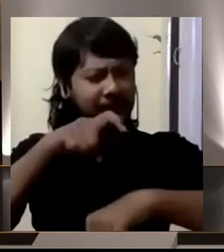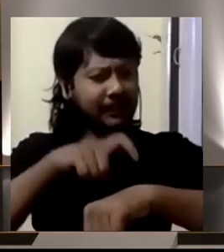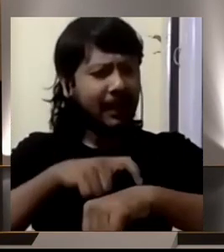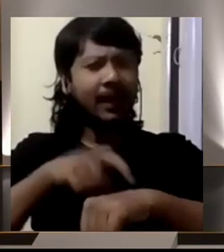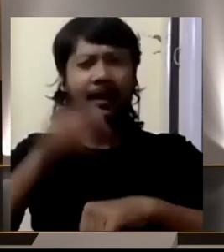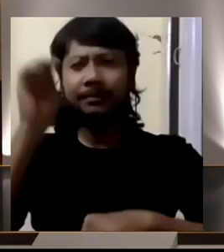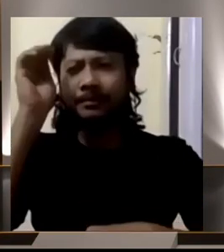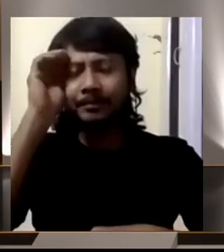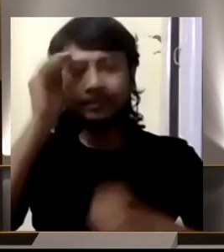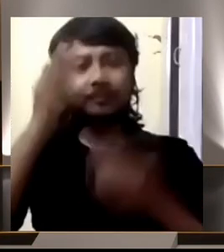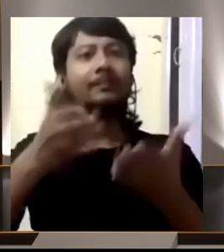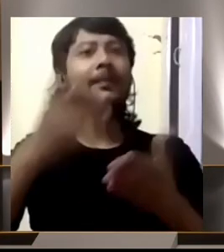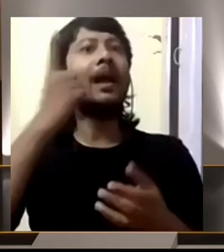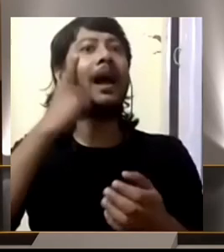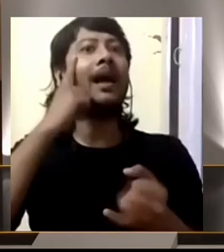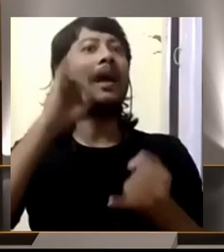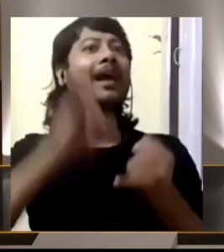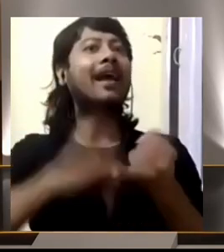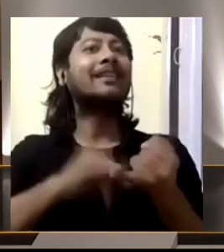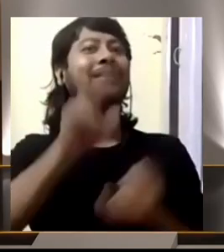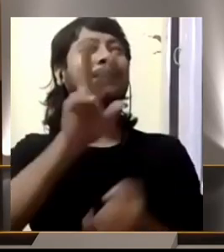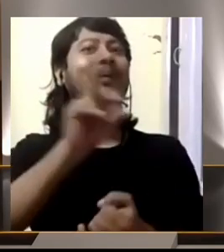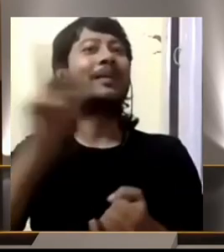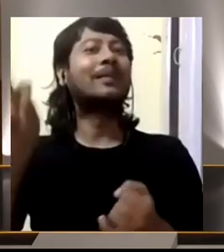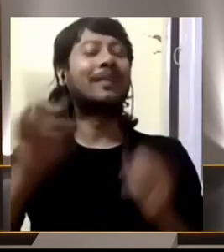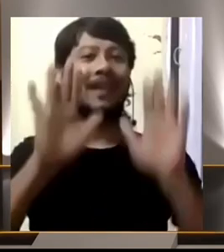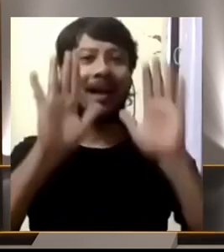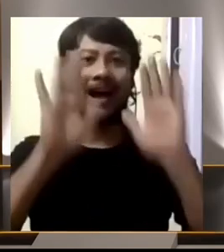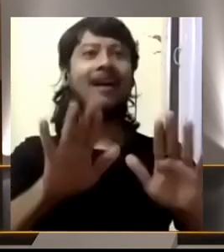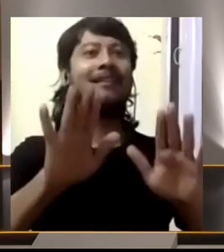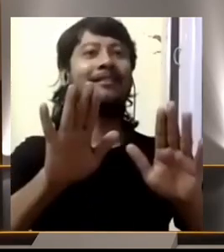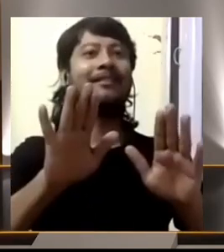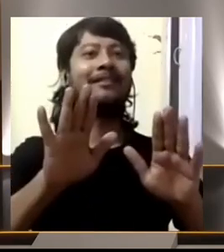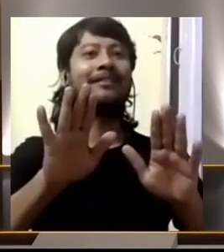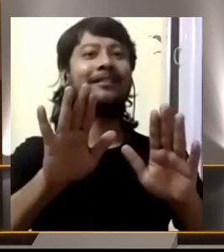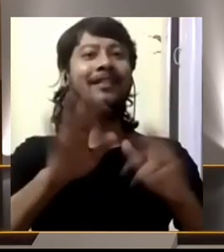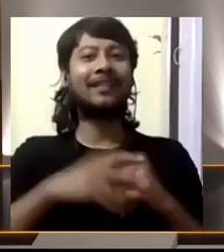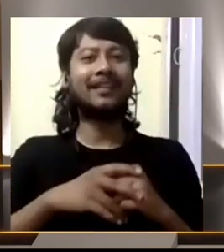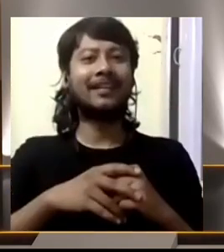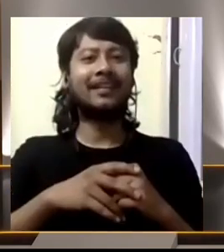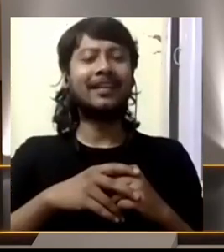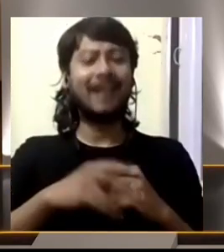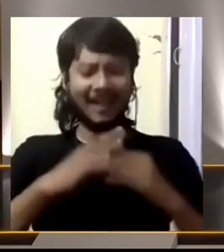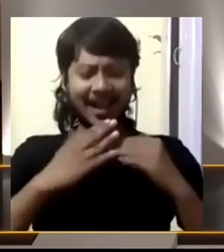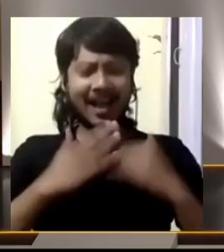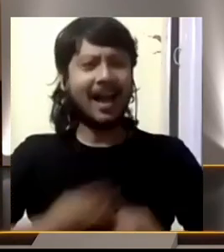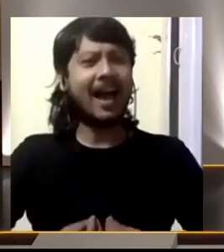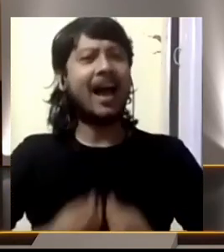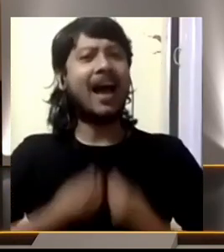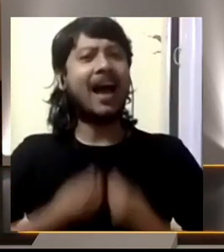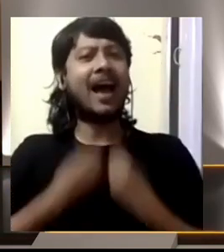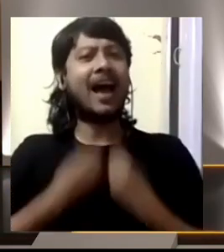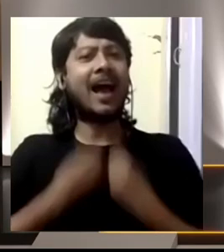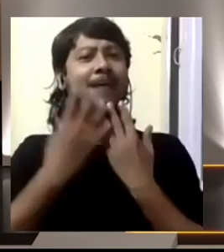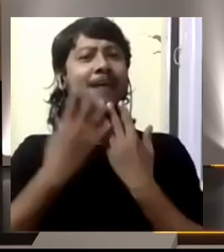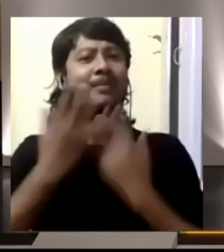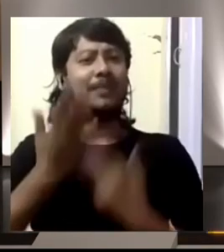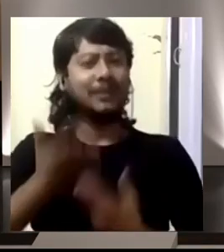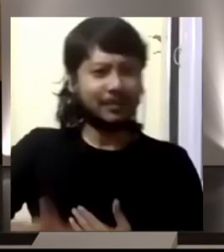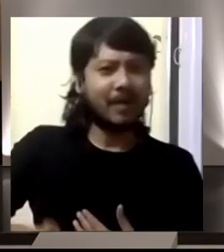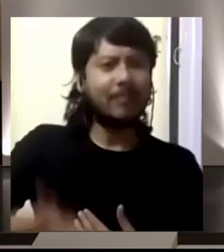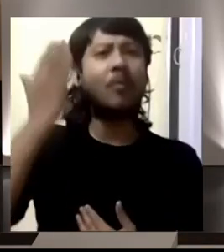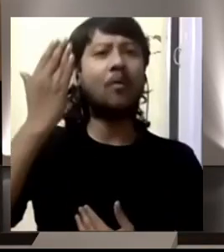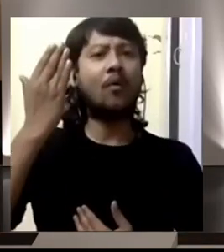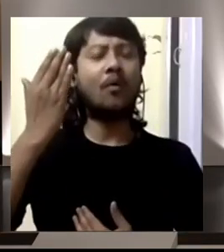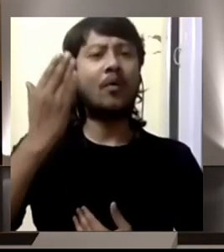brought more hope and more happiness and more of the beauty of true despacito